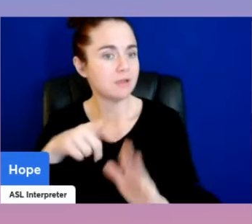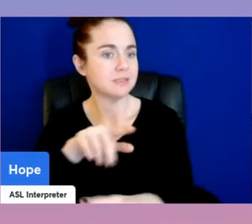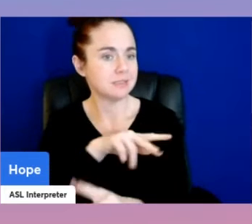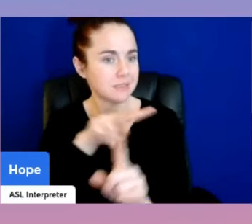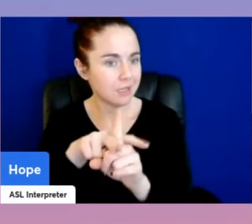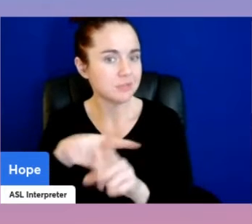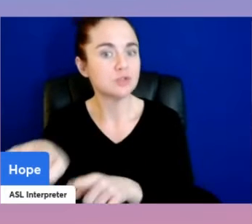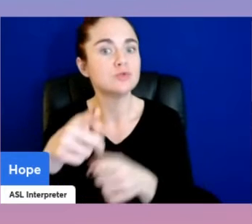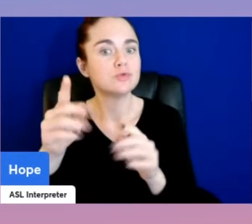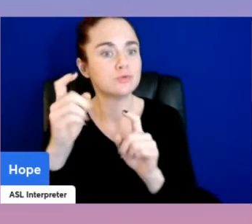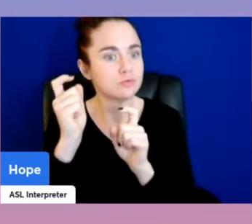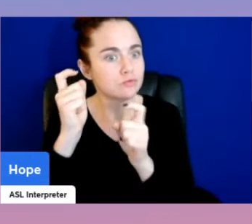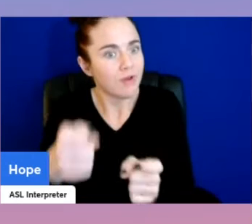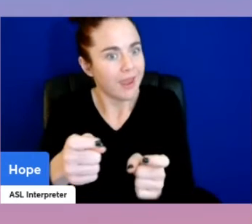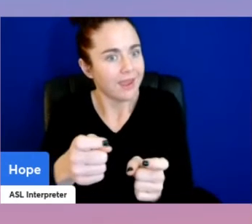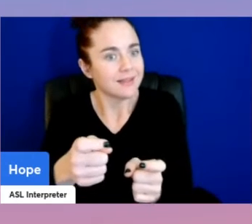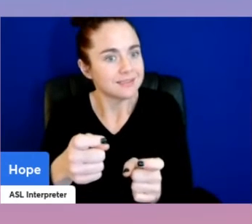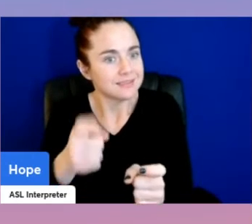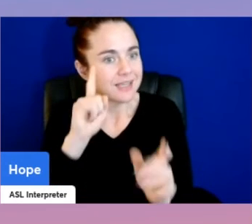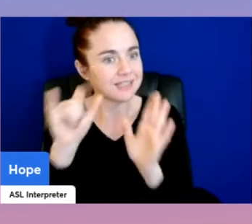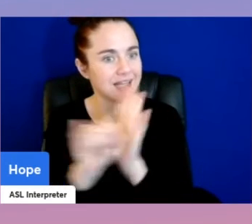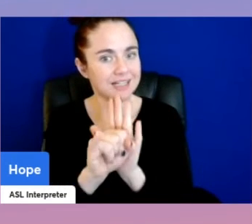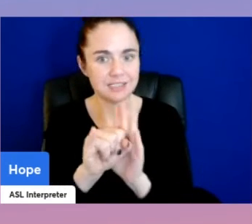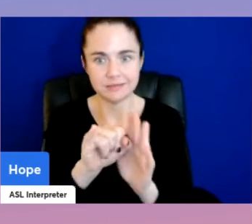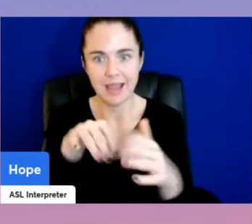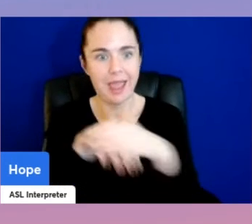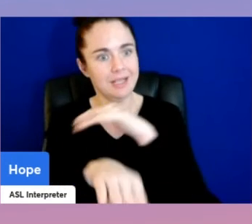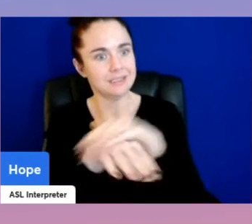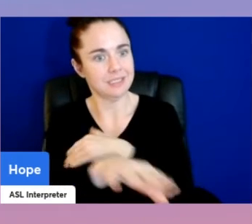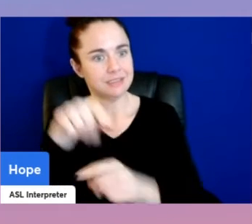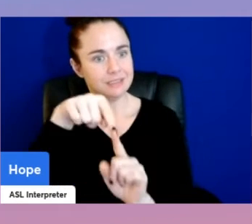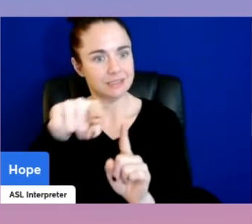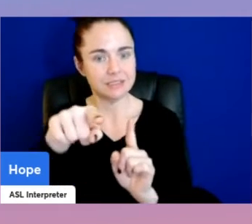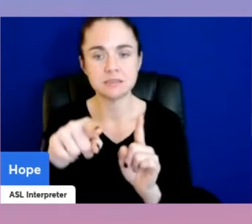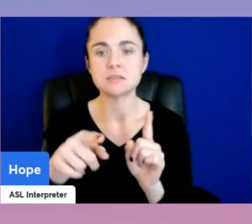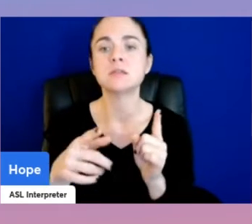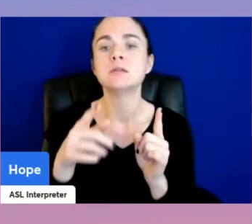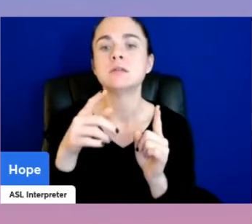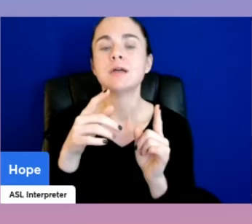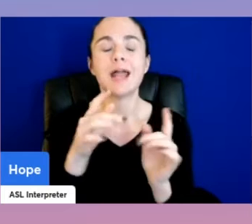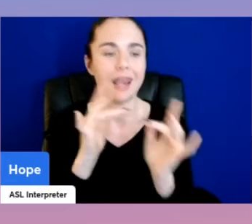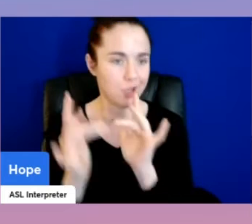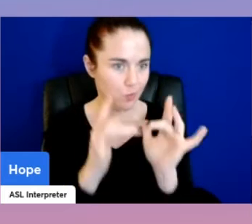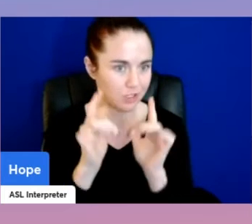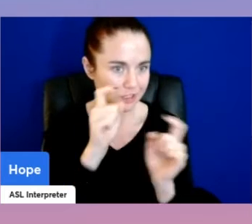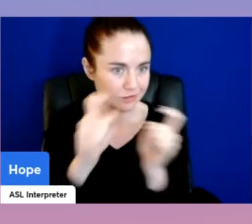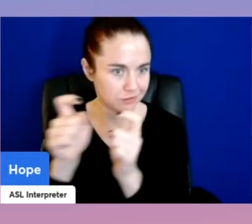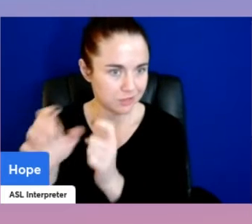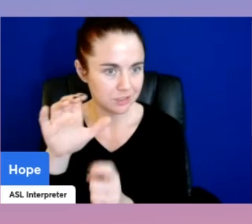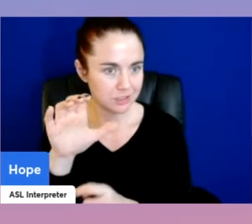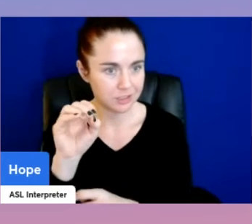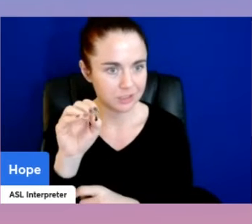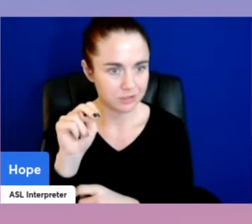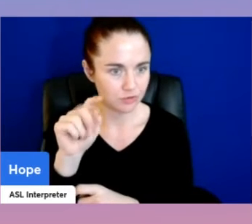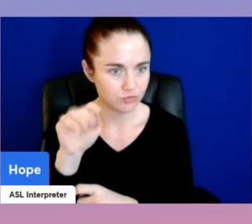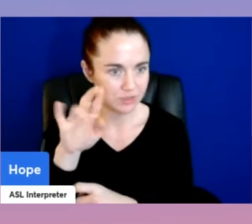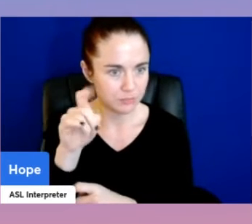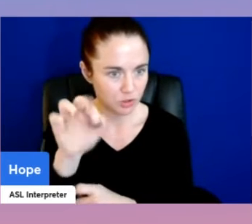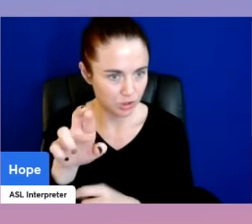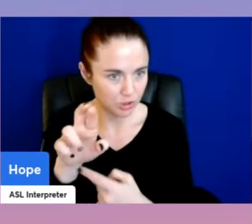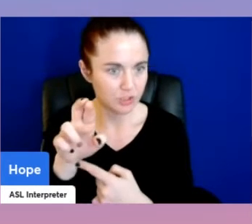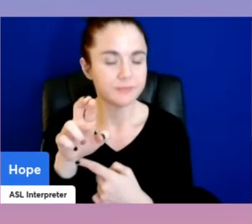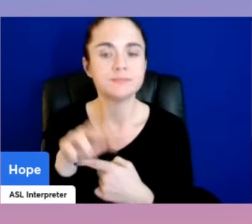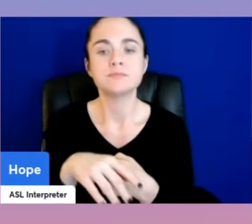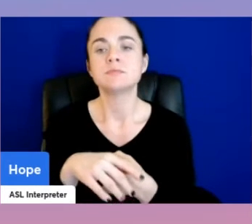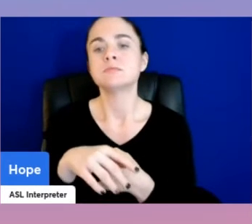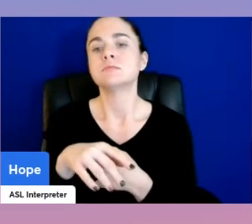managed identity access to the things that it needs to do. And that is a network contributor within the Azure Virtual Network that our AKS cluster